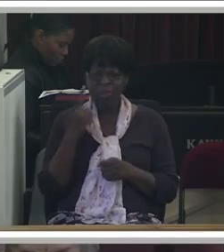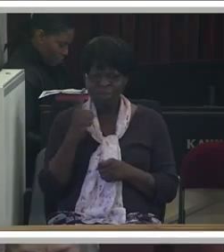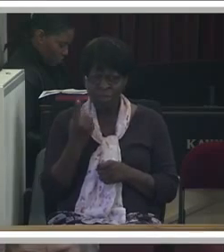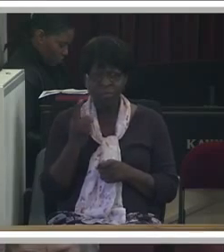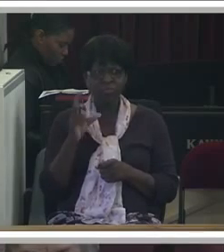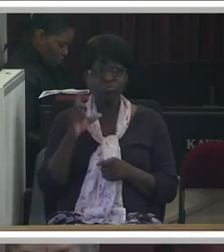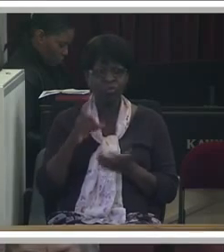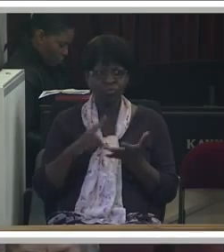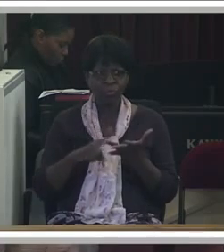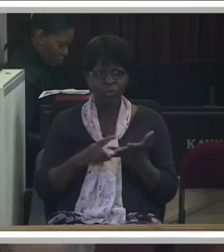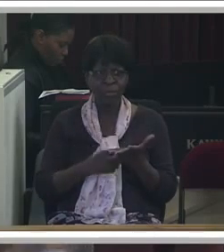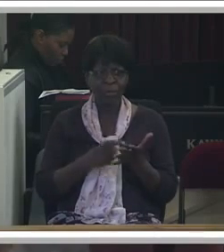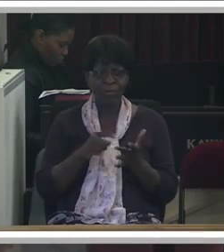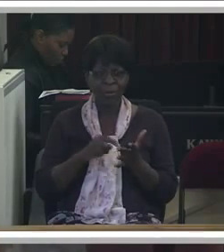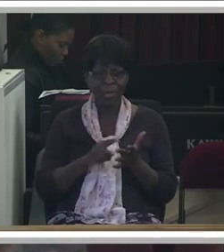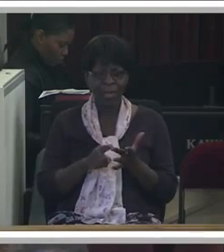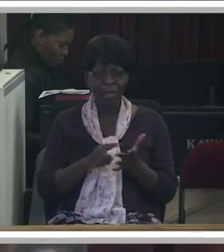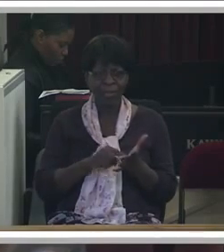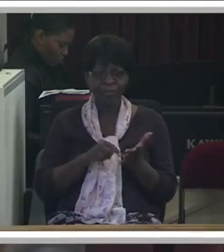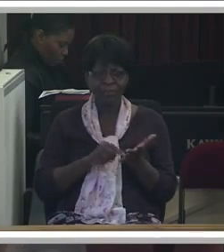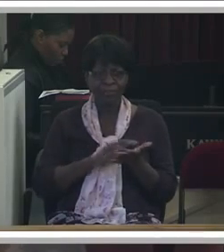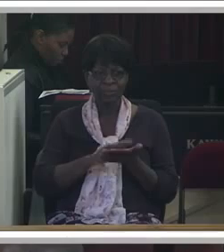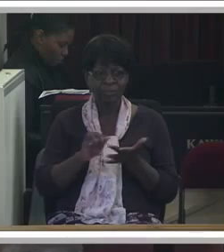a well-known text.